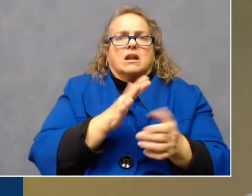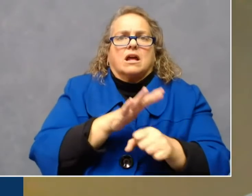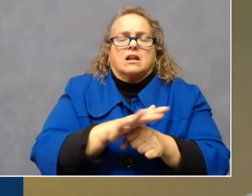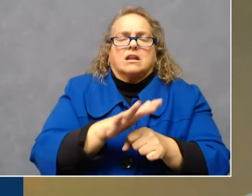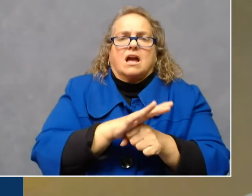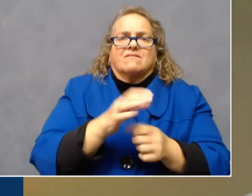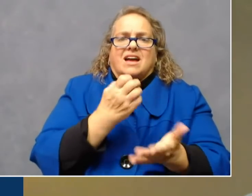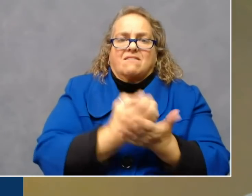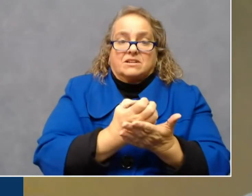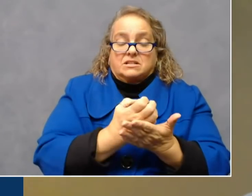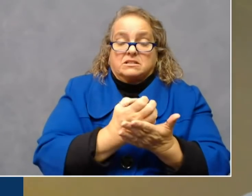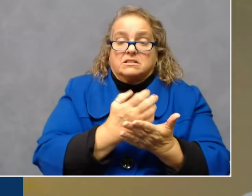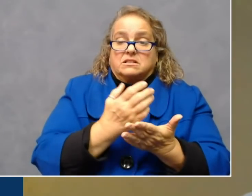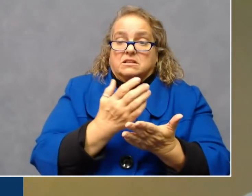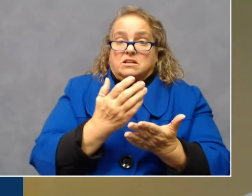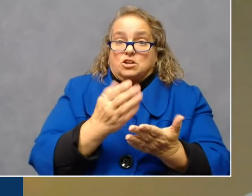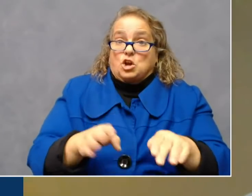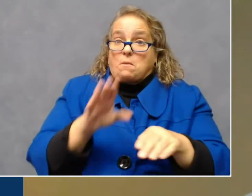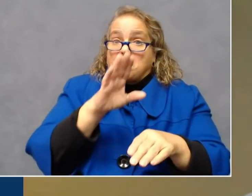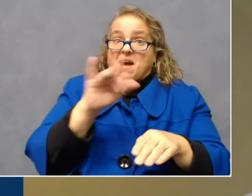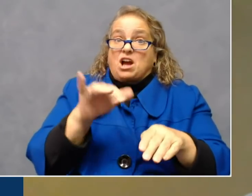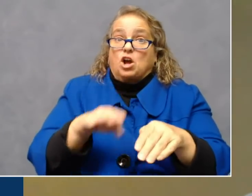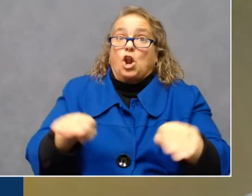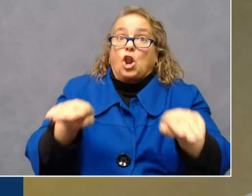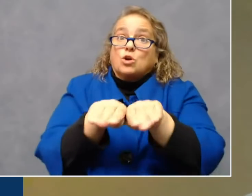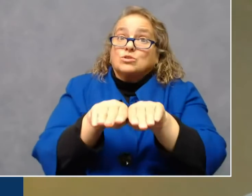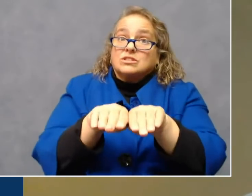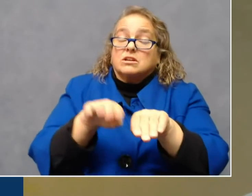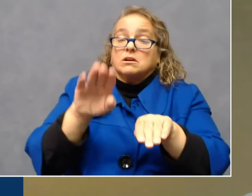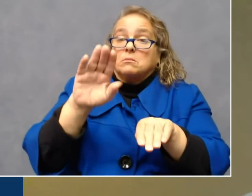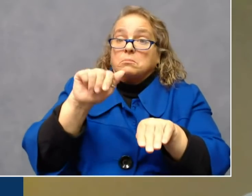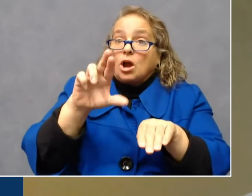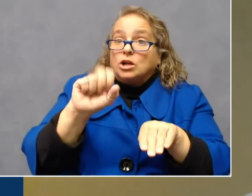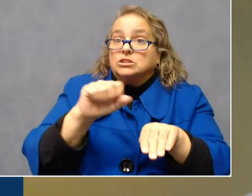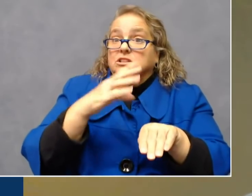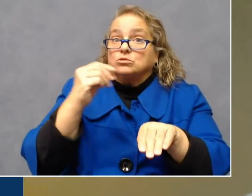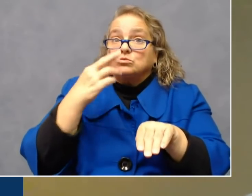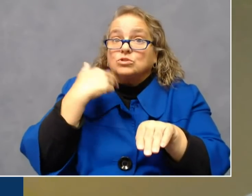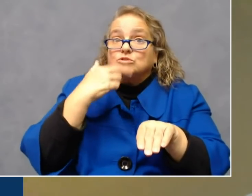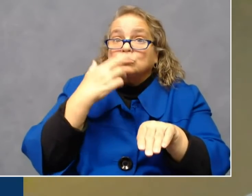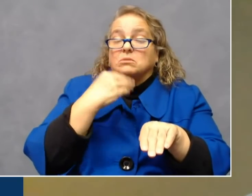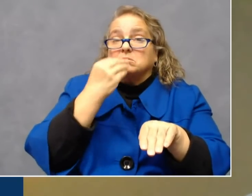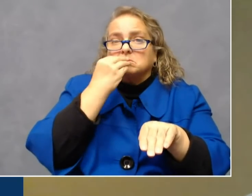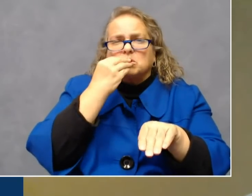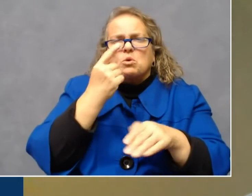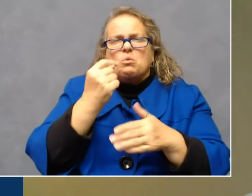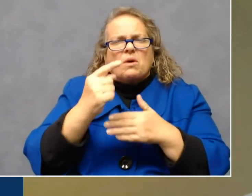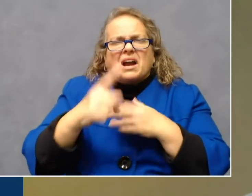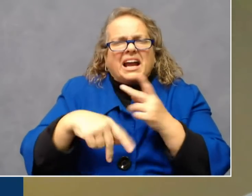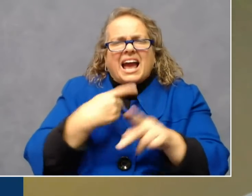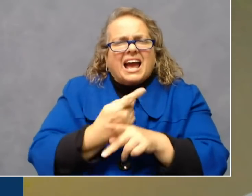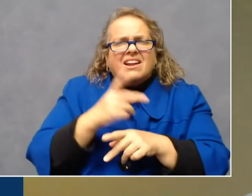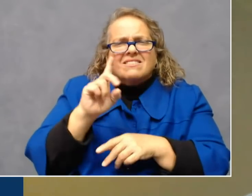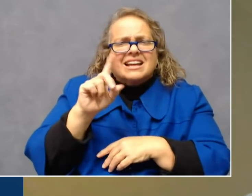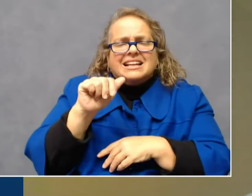and restaurants, at least to indoor dining. What data do you have from your contact tracing efforts to